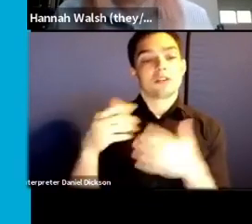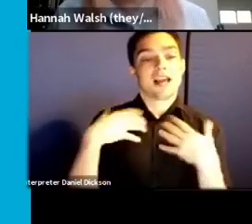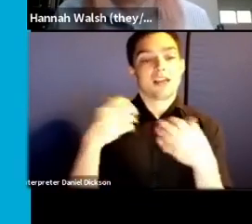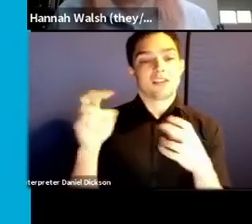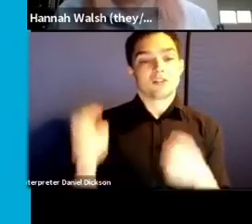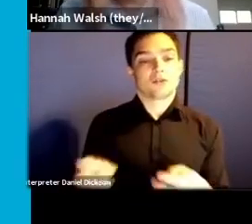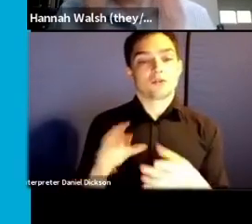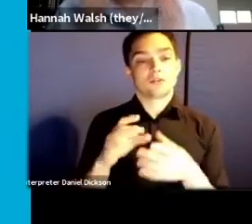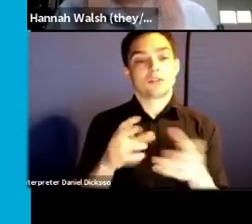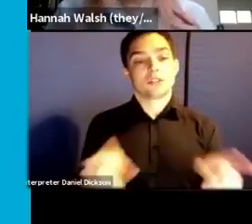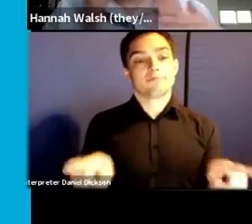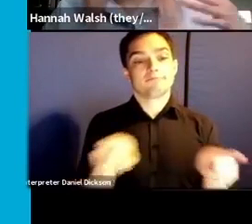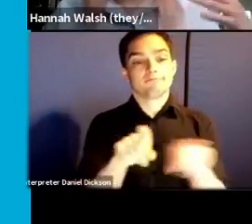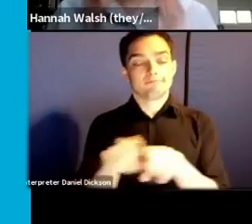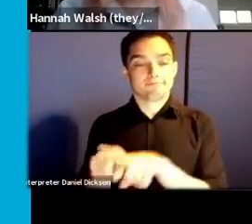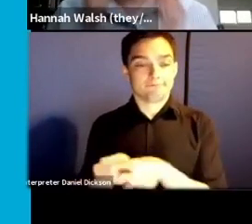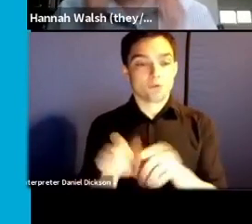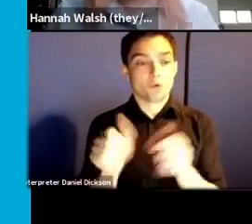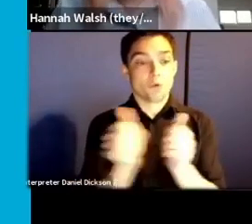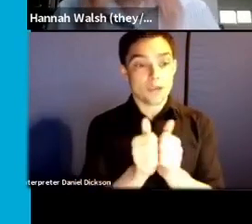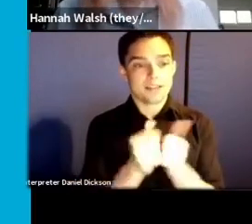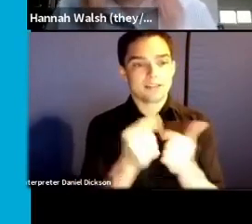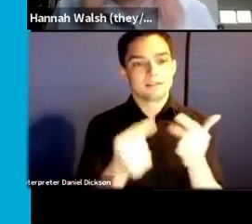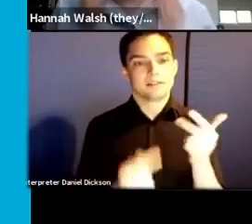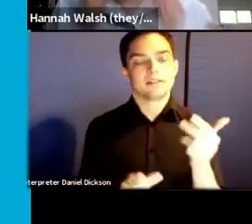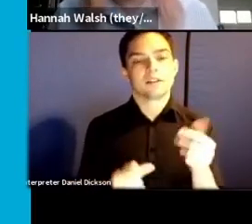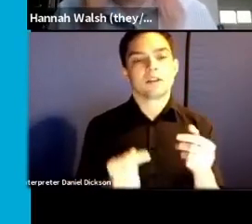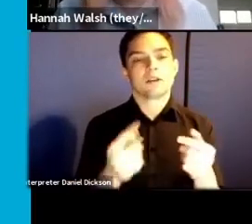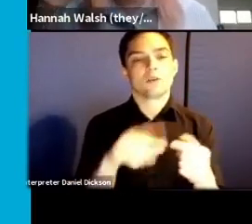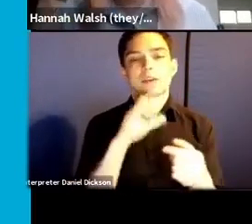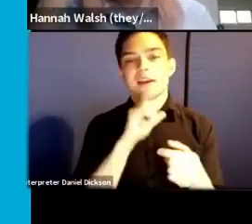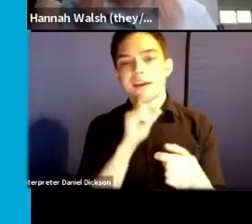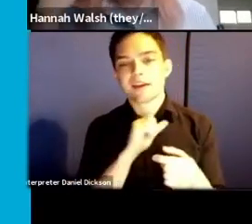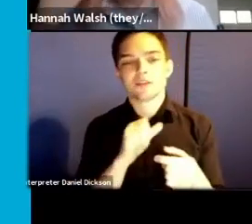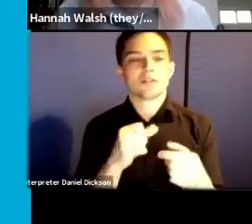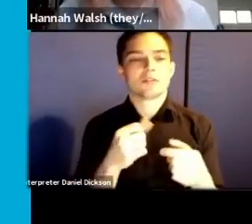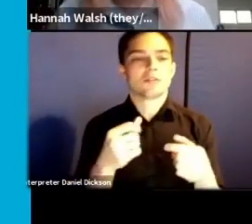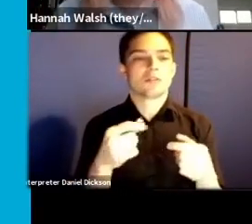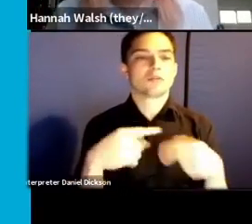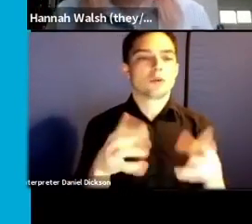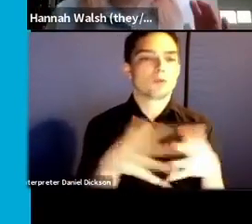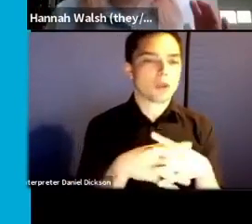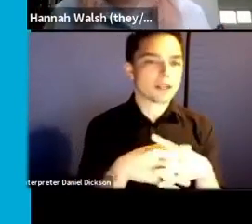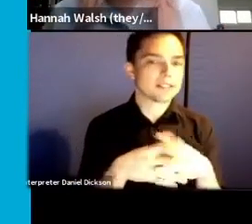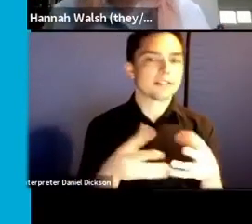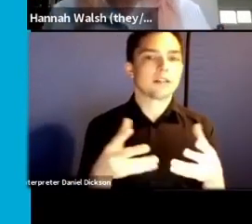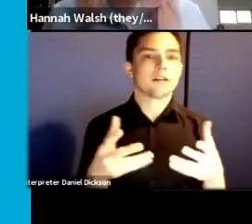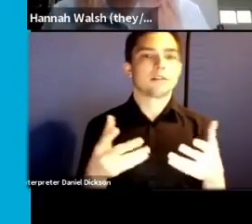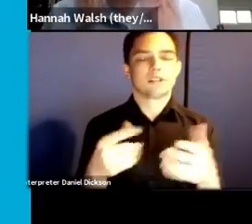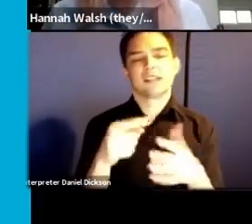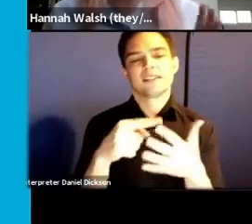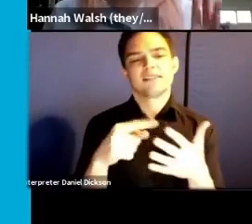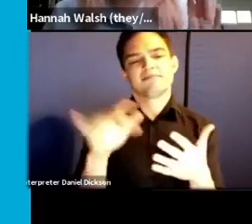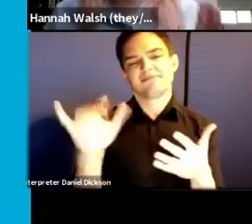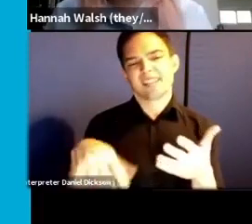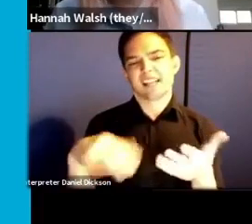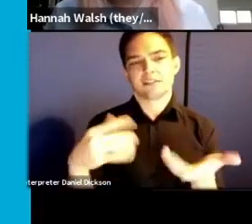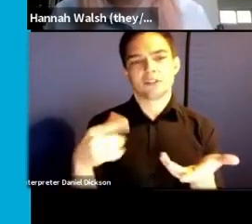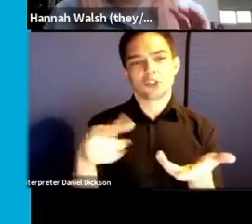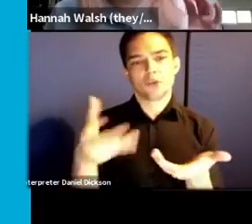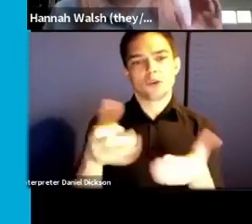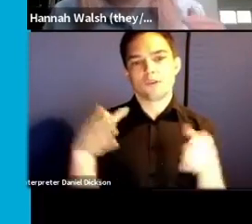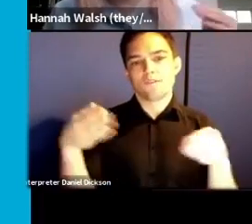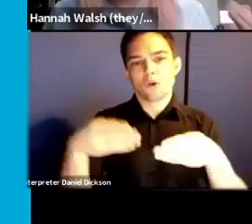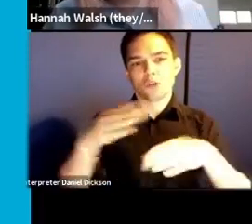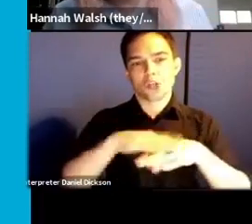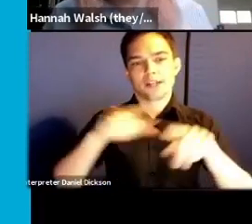related to something occurring when they age or their pregnancy. So that's kind of what you want to focus